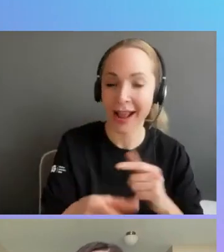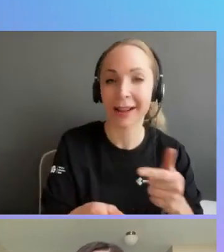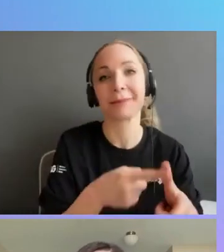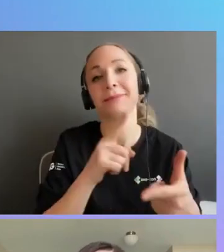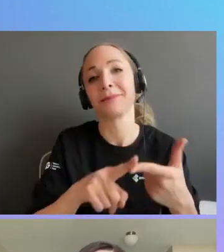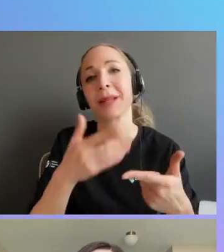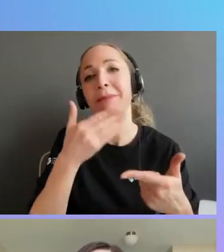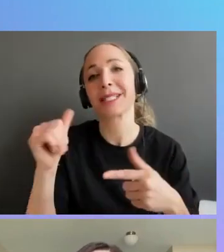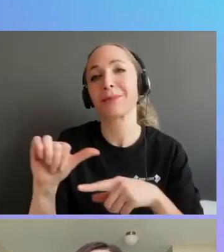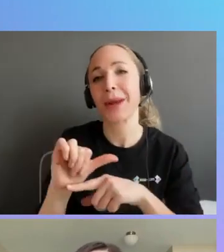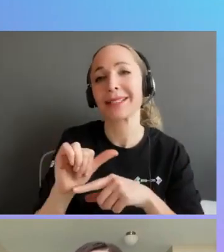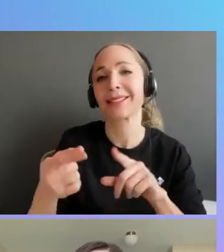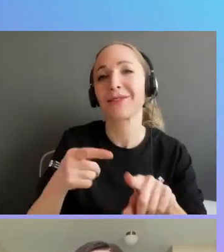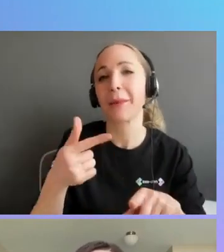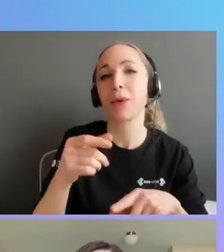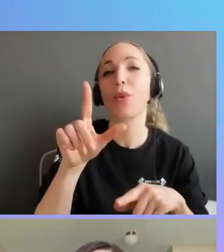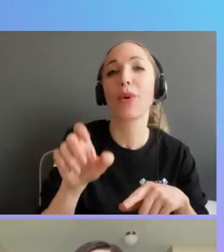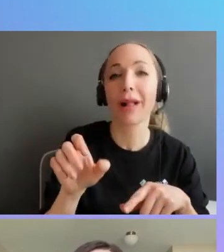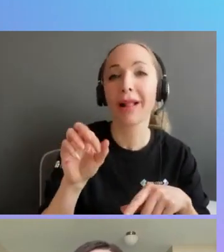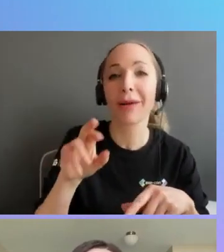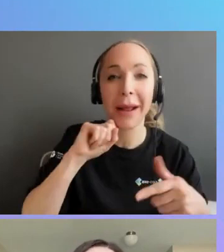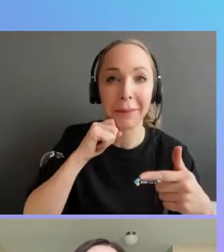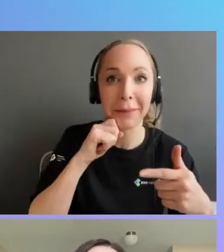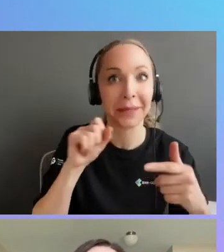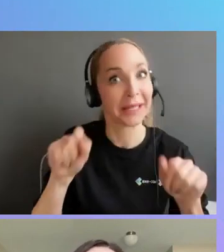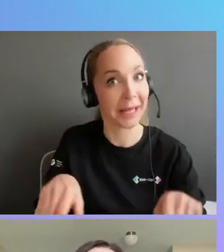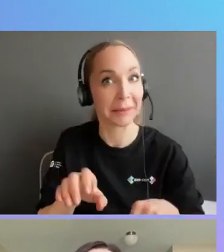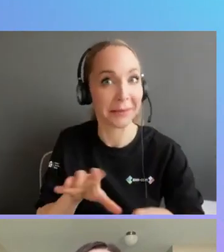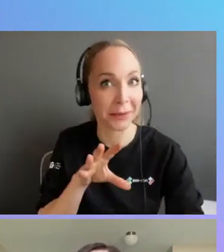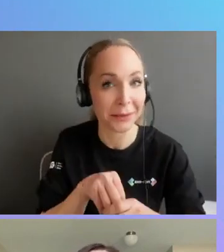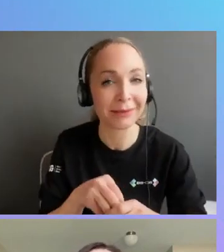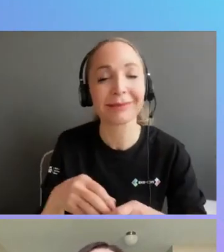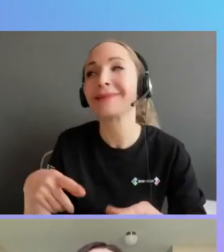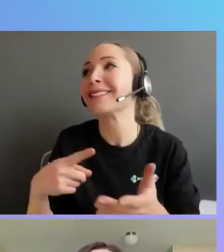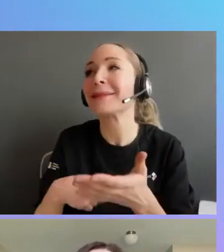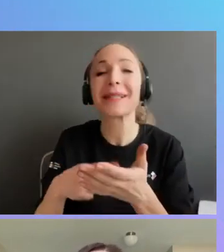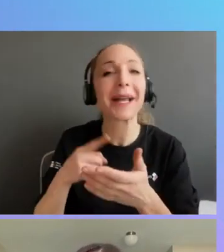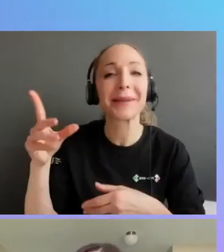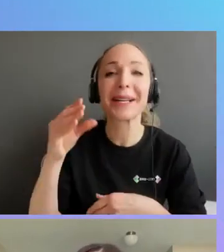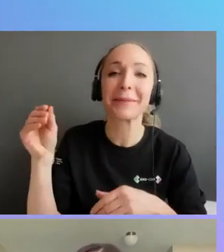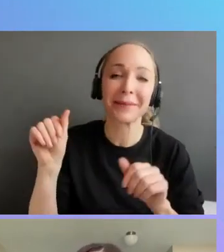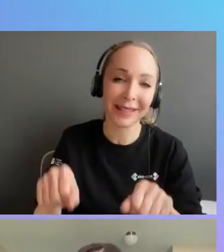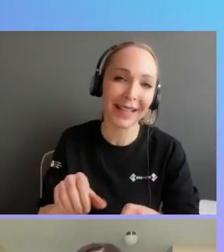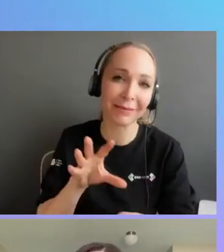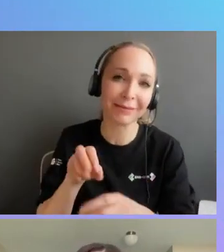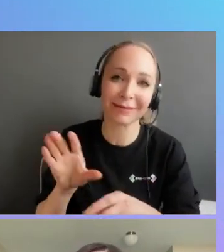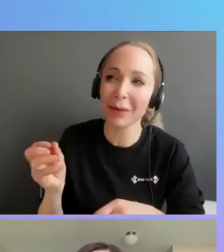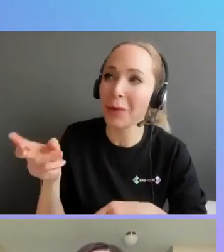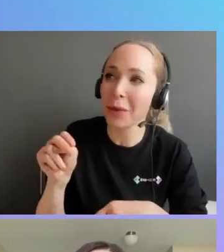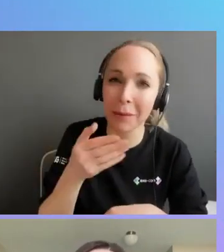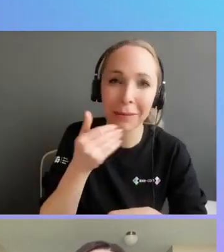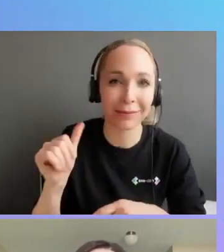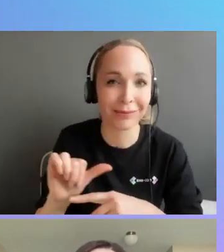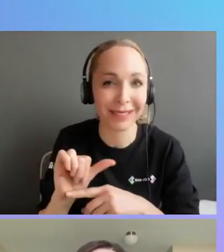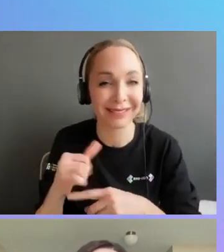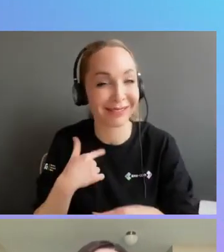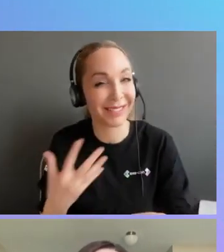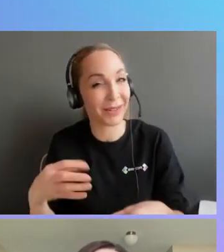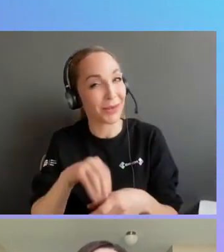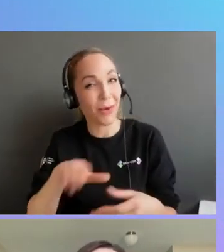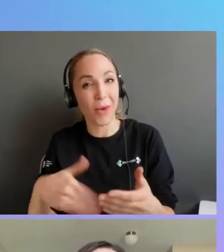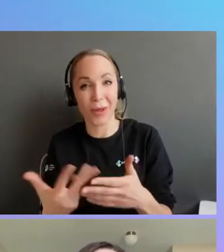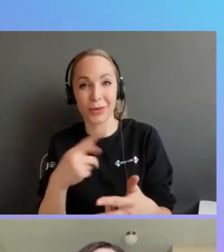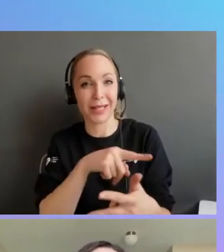Apple that might be included, and sometimes a company might even include their own best practices. We actually use all three of these here at DQ for our mobile